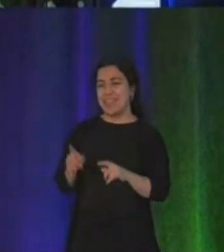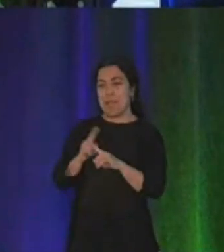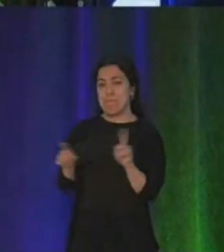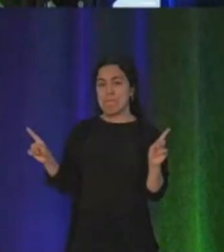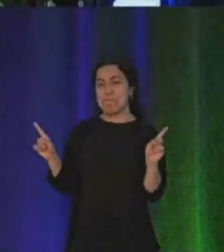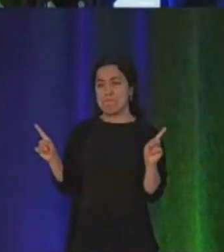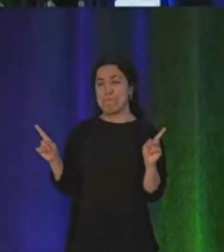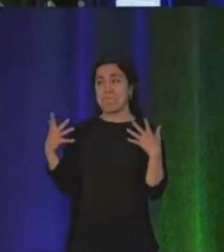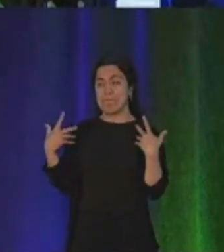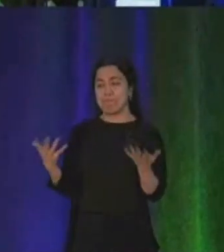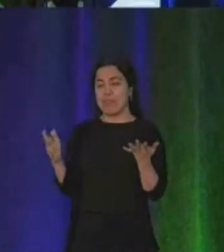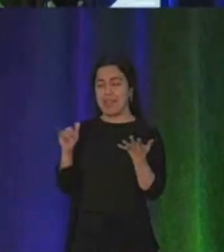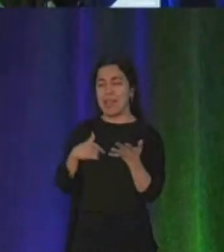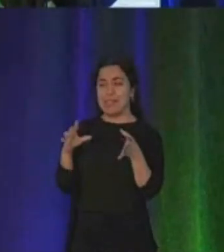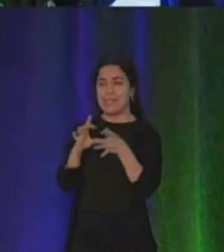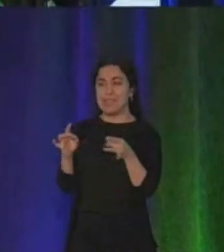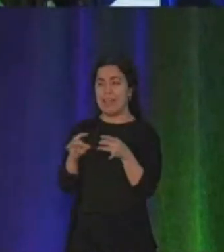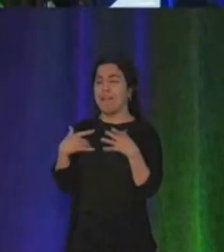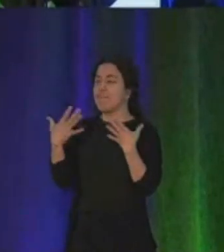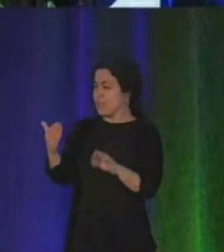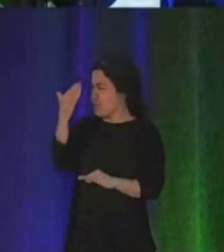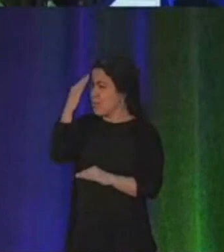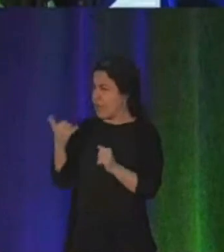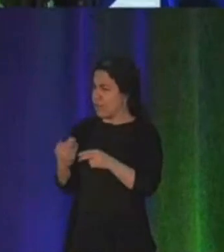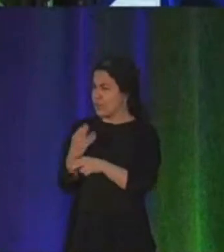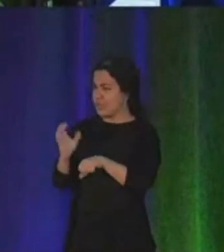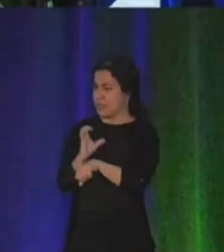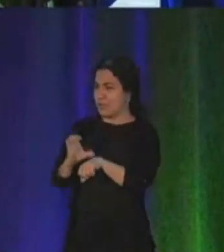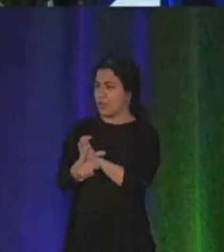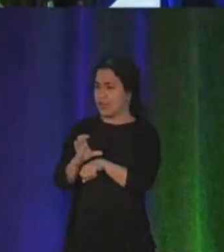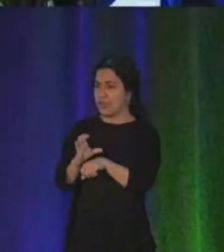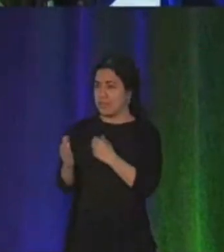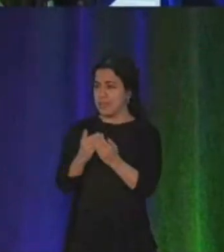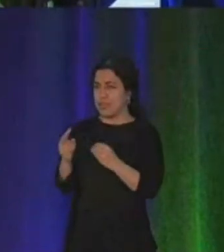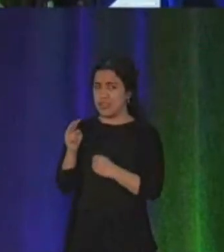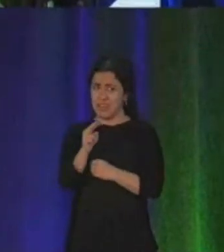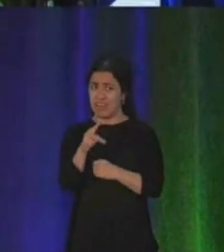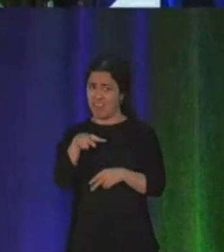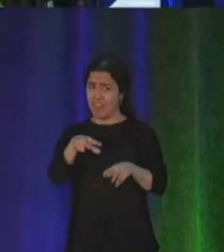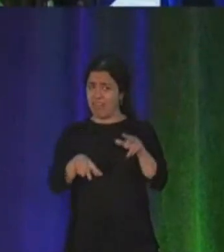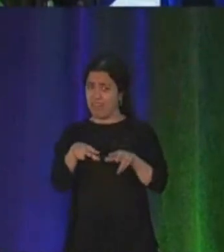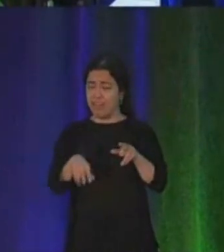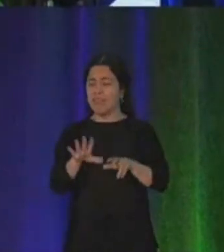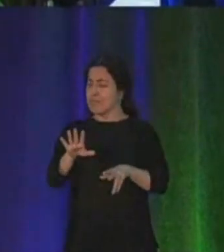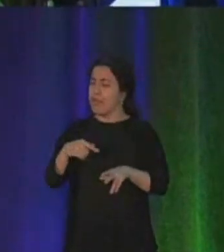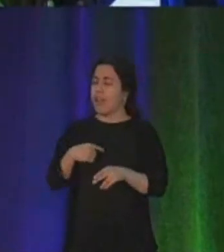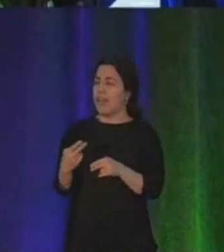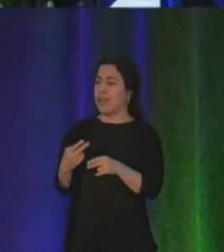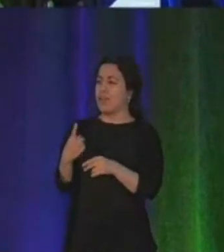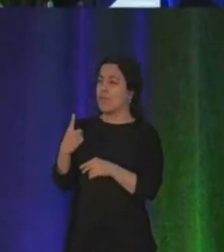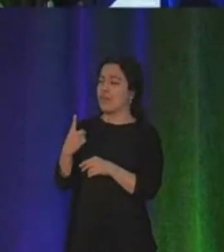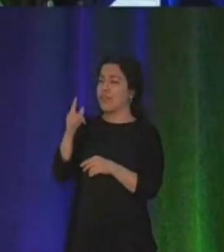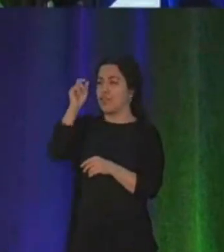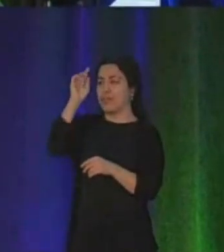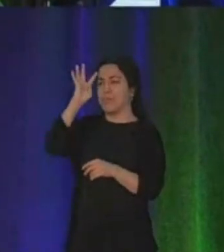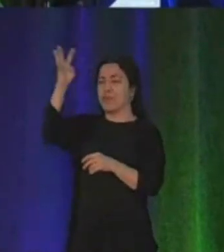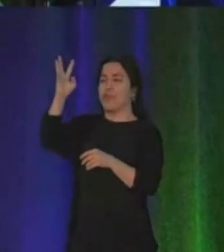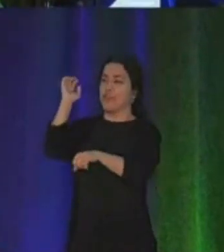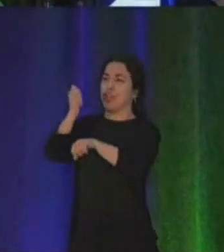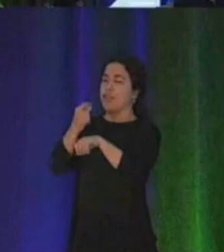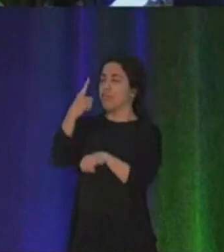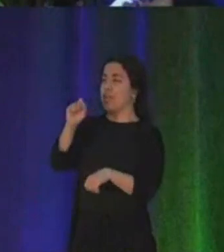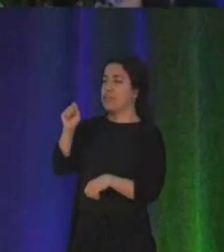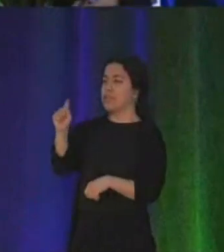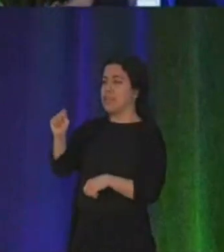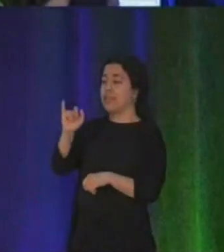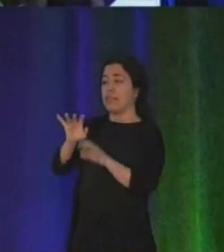So, like I said, I do know how to use computers, despite what you just saw. I am one of the creators of SST. So SST is a